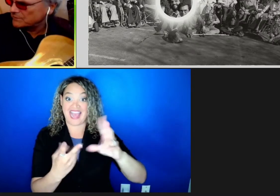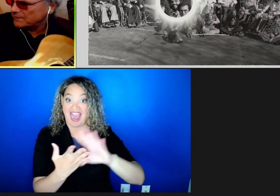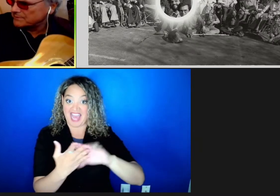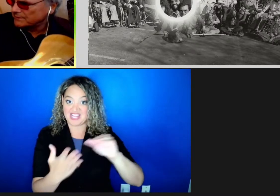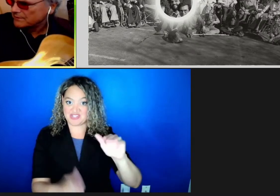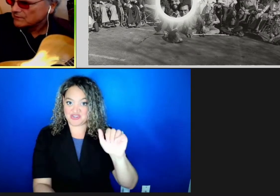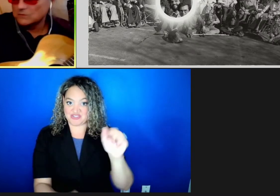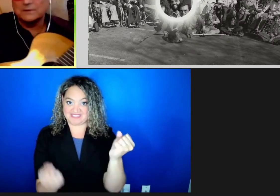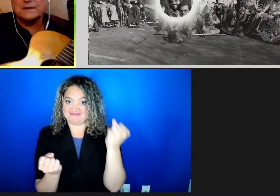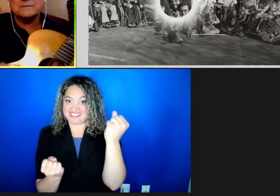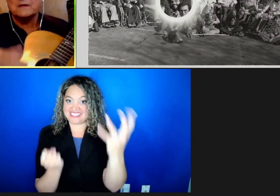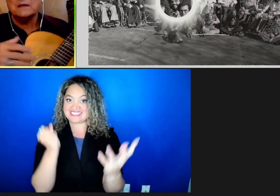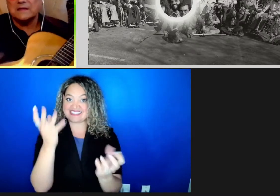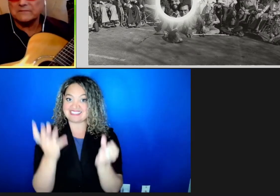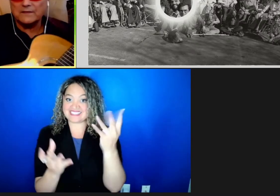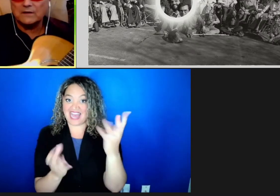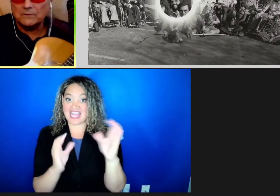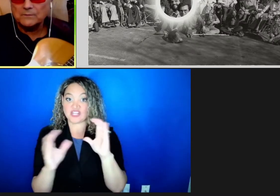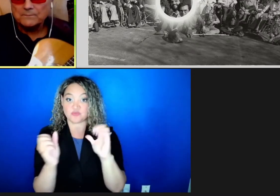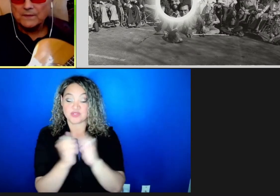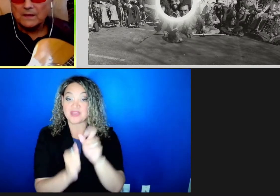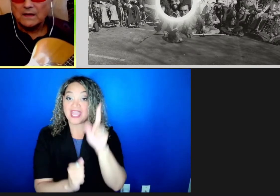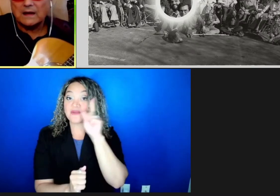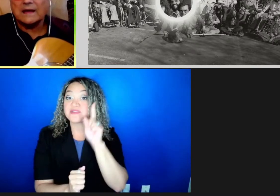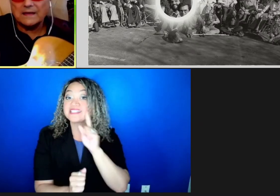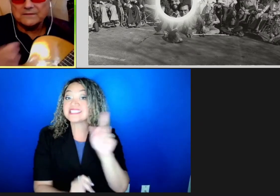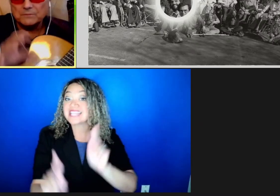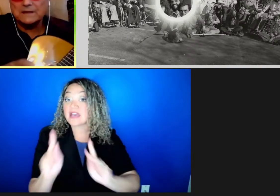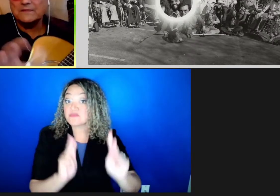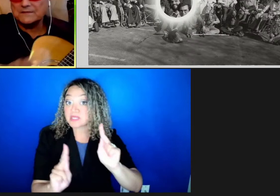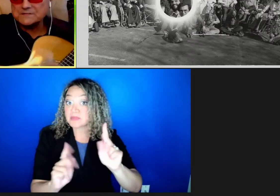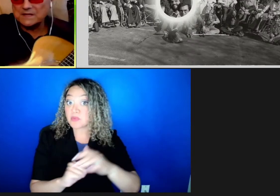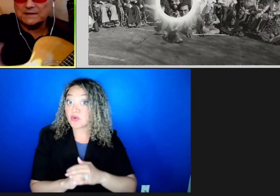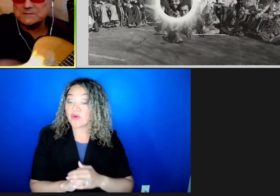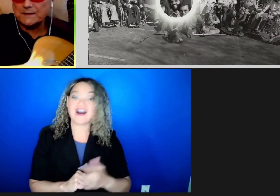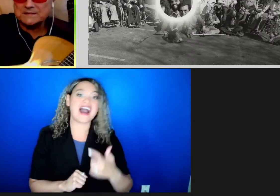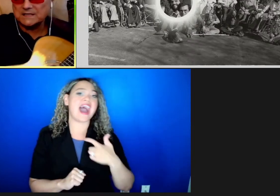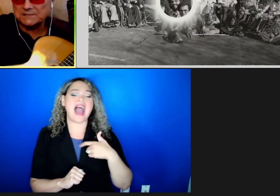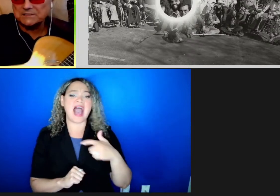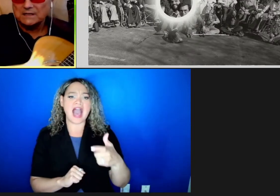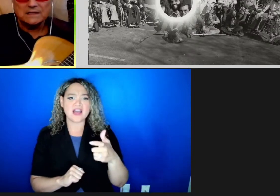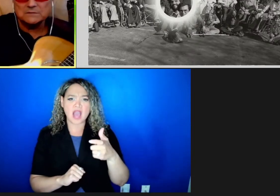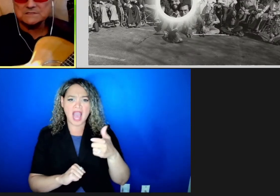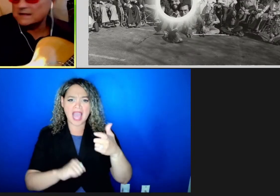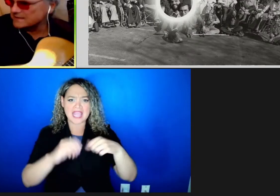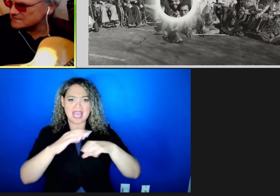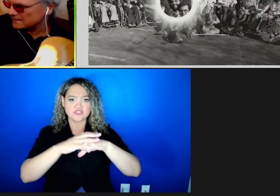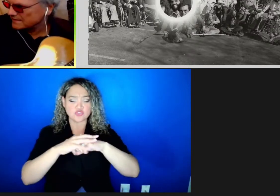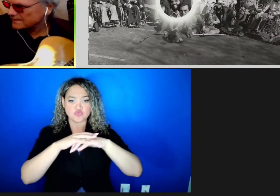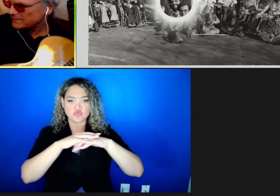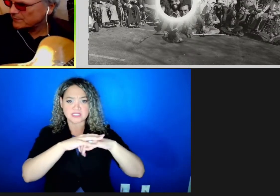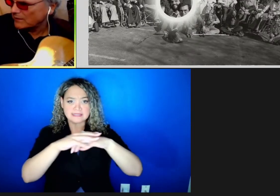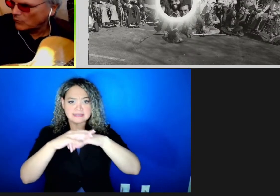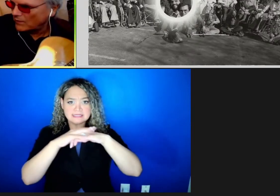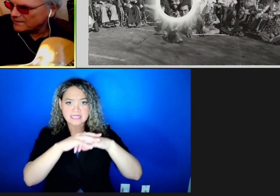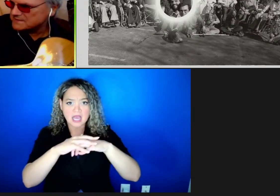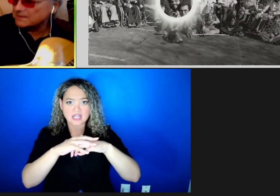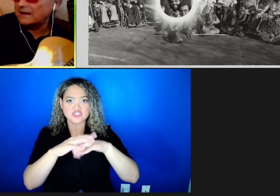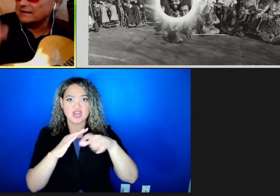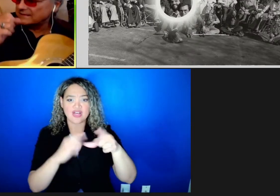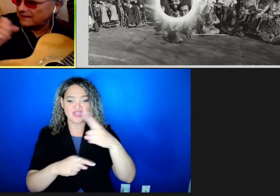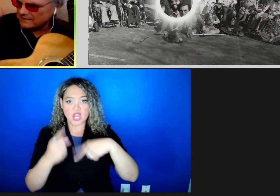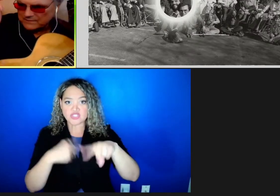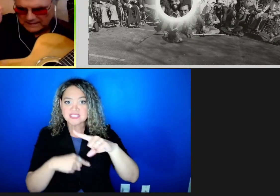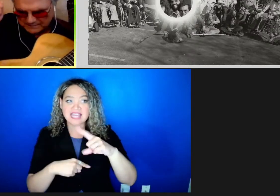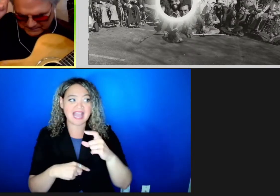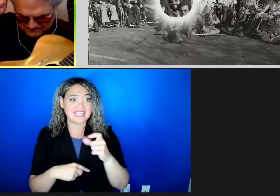communicate with people who were deaf, even though I had to read their signs by touch. Right. It was not easy. No, but I wanted to,